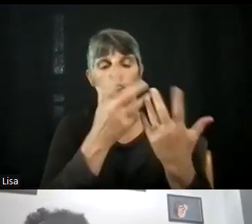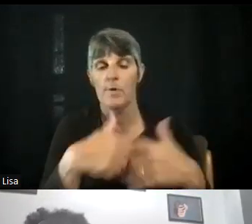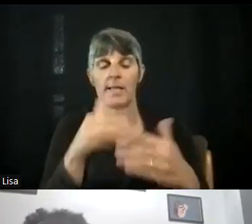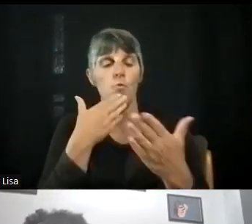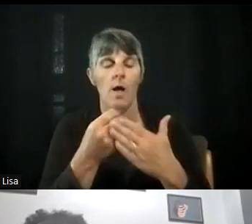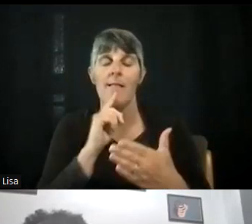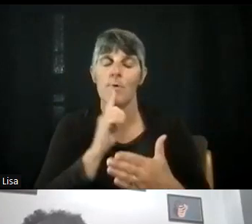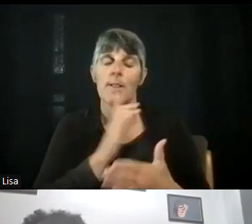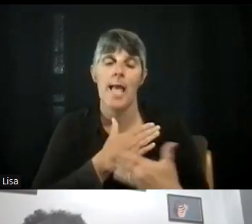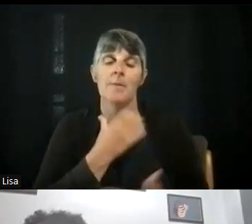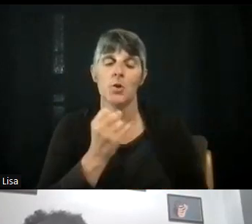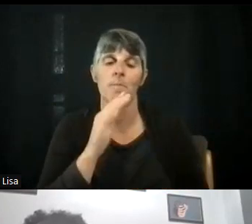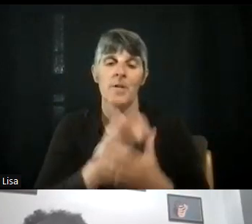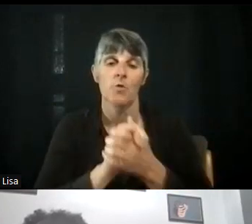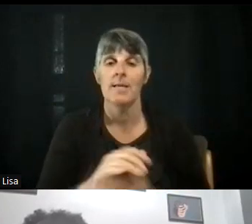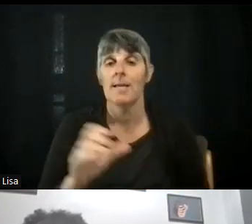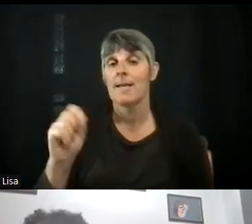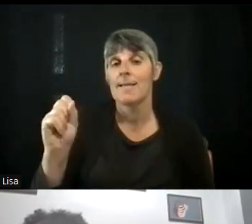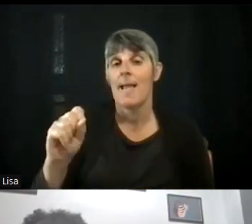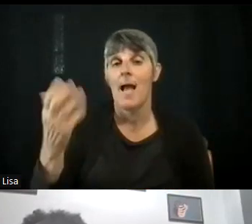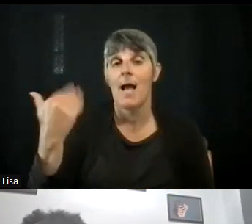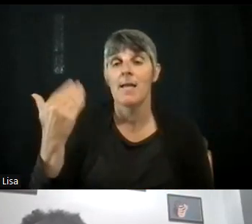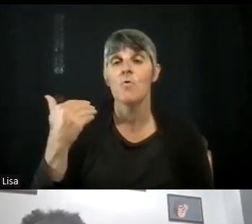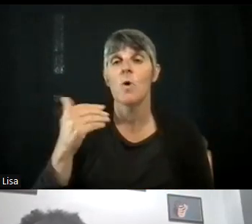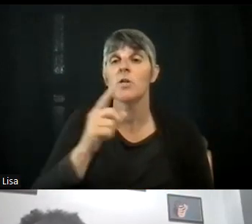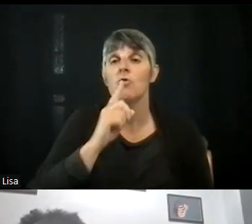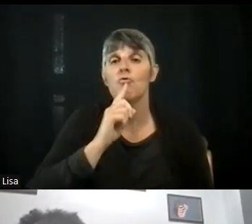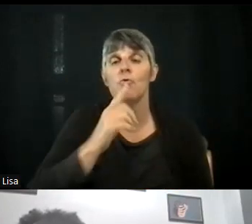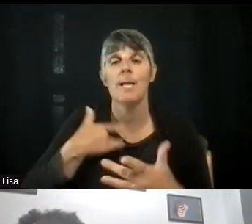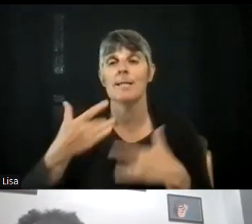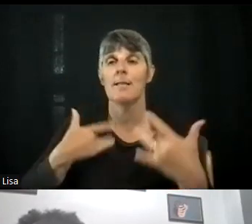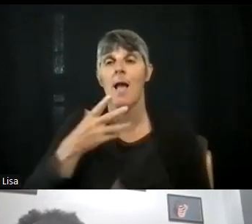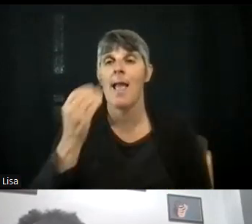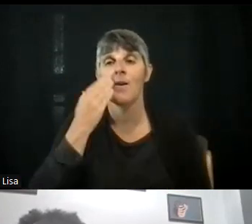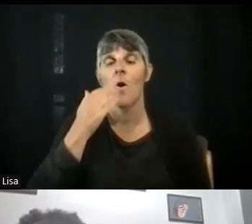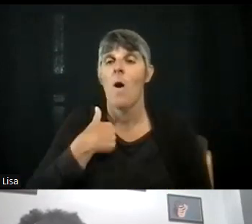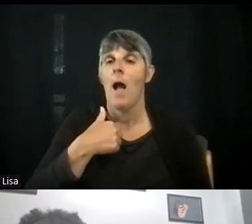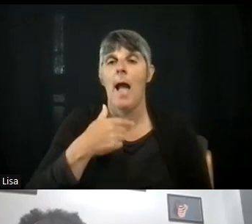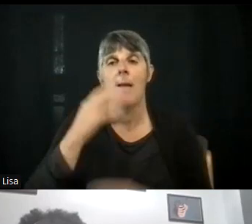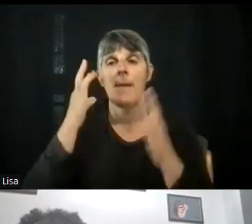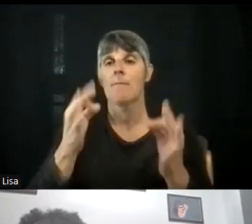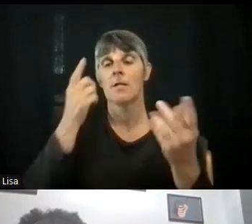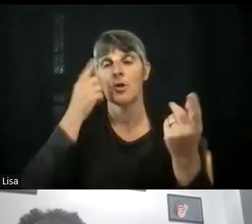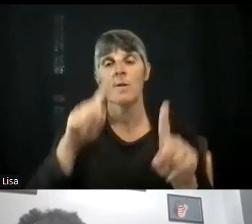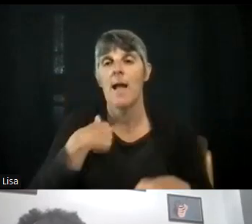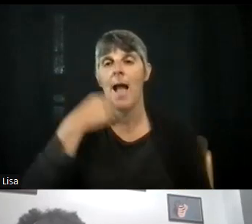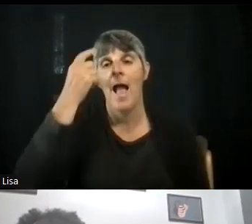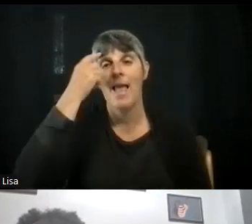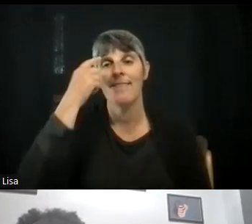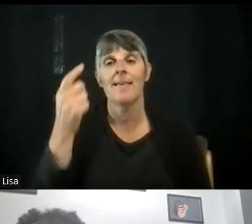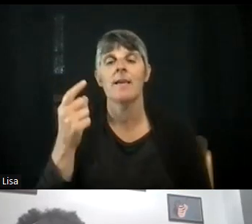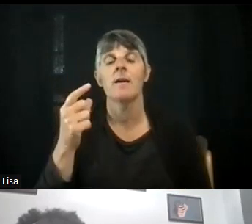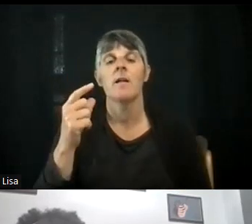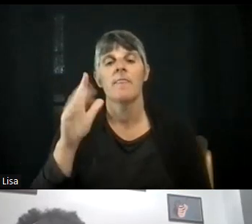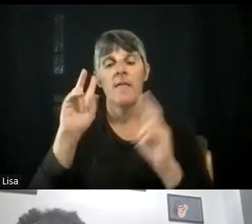really happy. So congrats. Yeah, it was truly a delight, and I'm absolutely in agreement. I think the theme